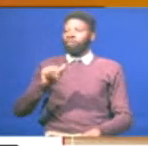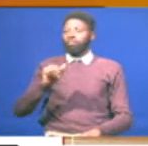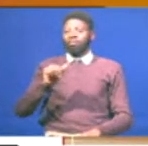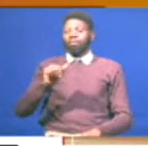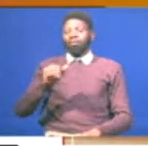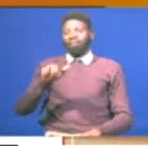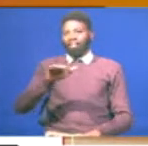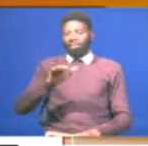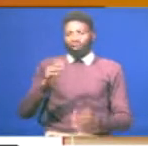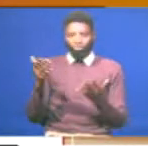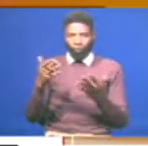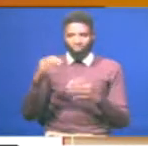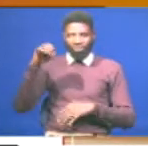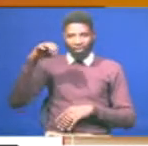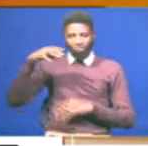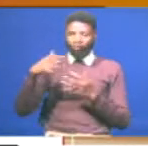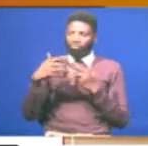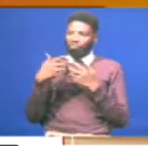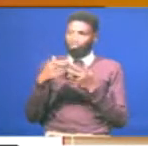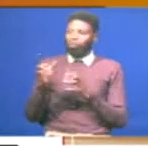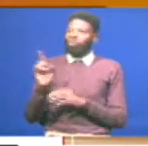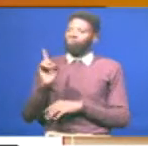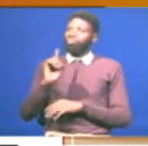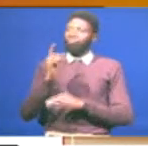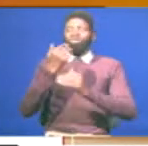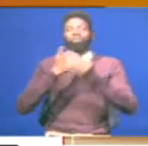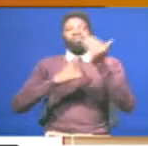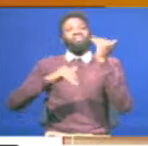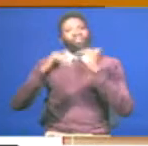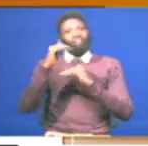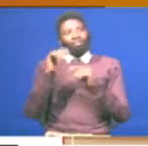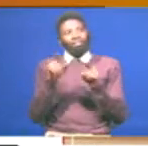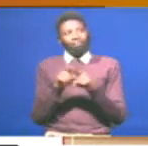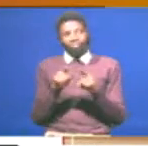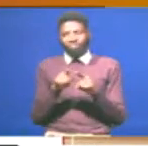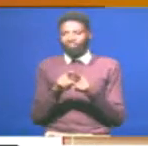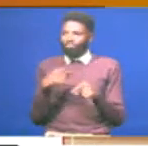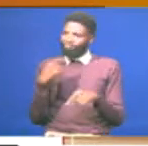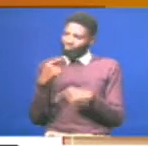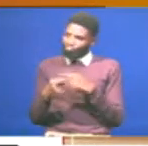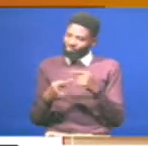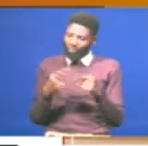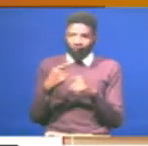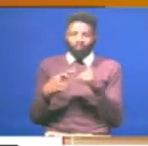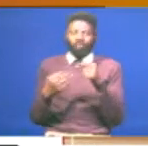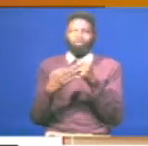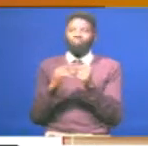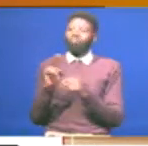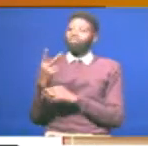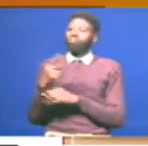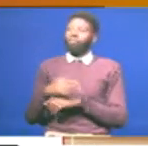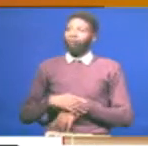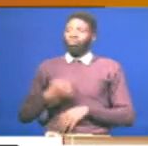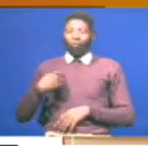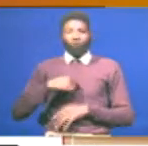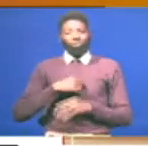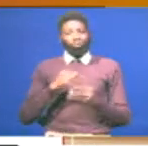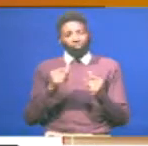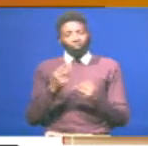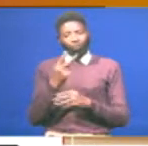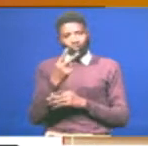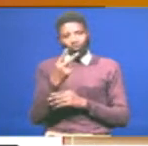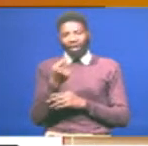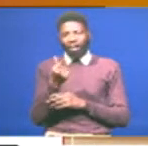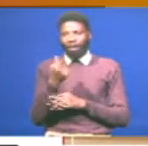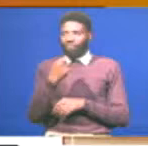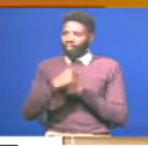engineering, University of Nairobi, and I think it took her 8 years. We did it in 2.5 years, which was also a record.